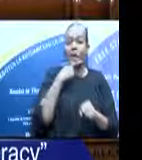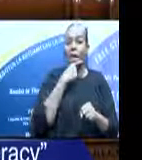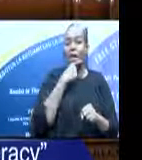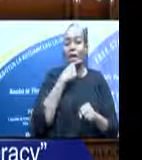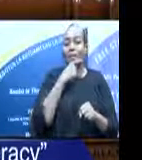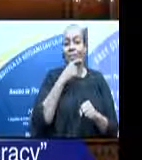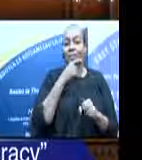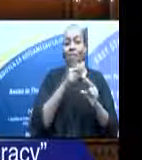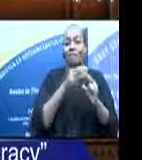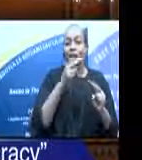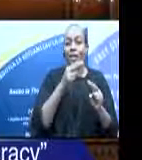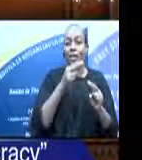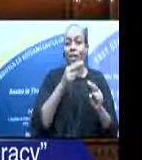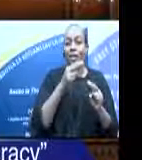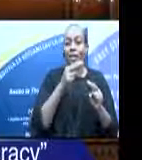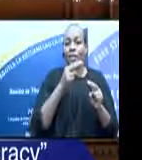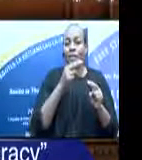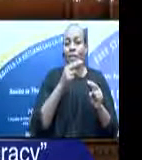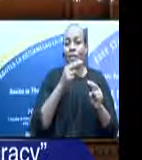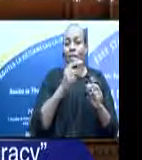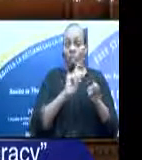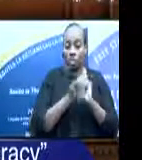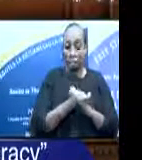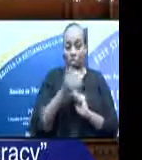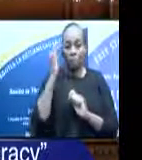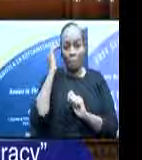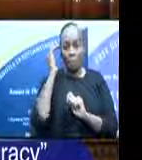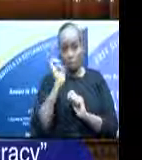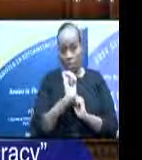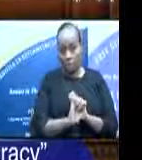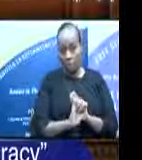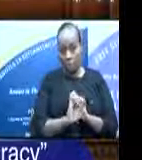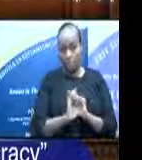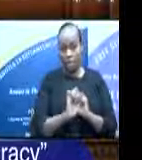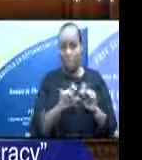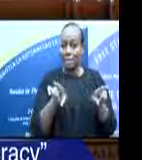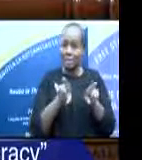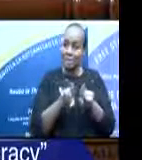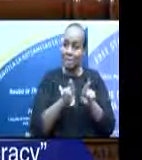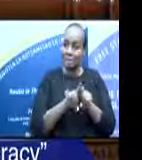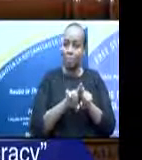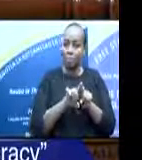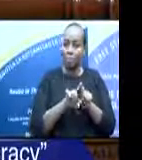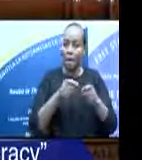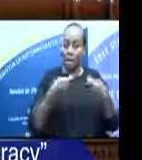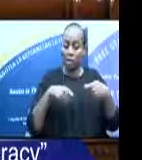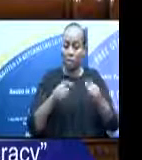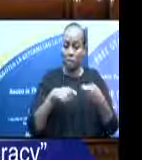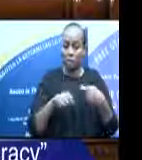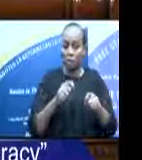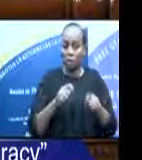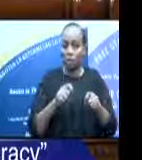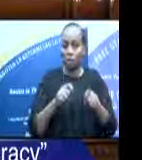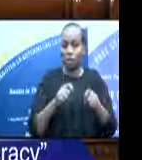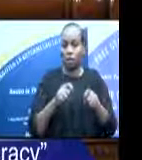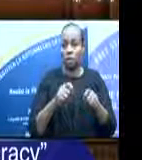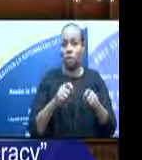them, and at the same time goes hands in hands with your adjustment of material